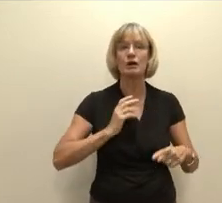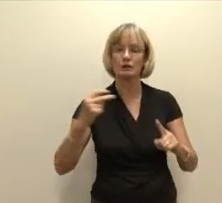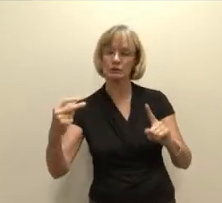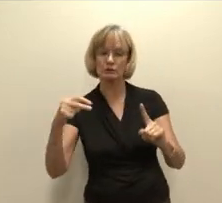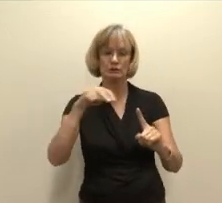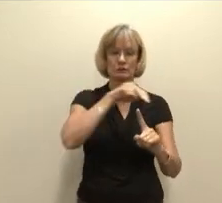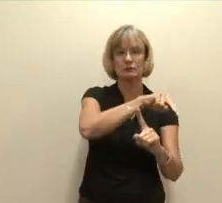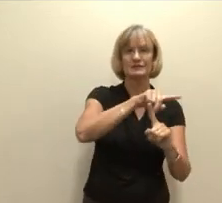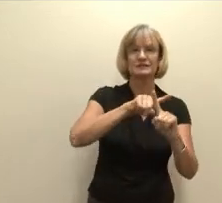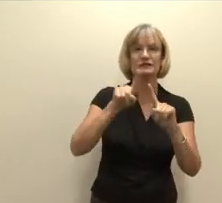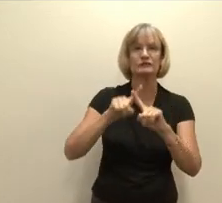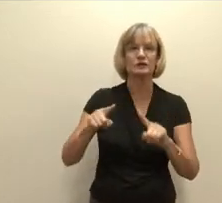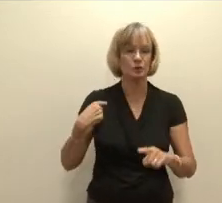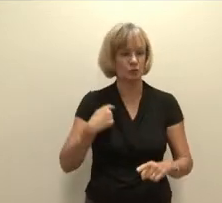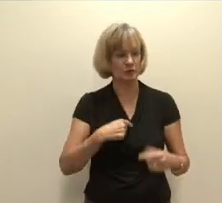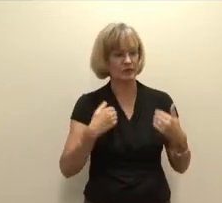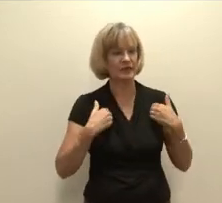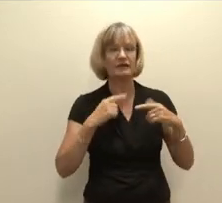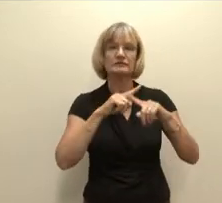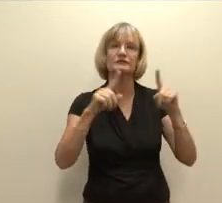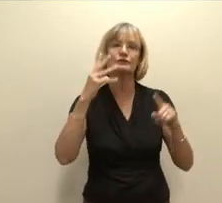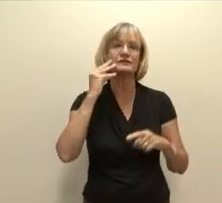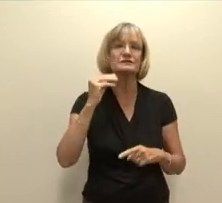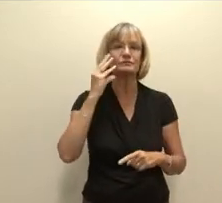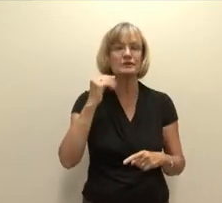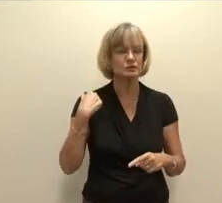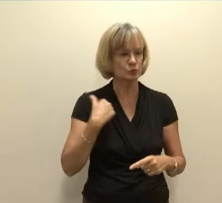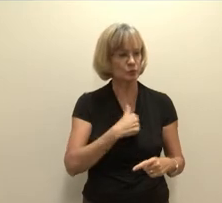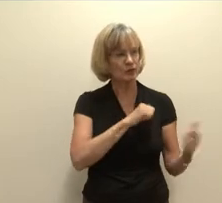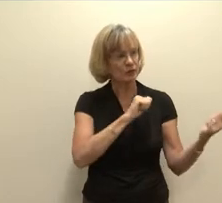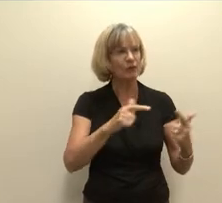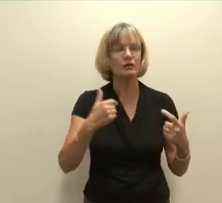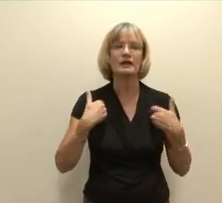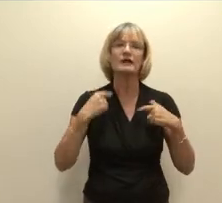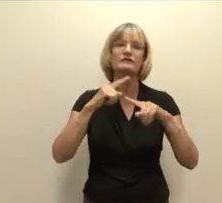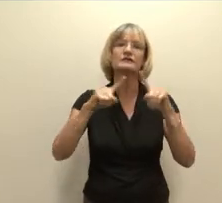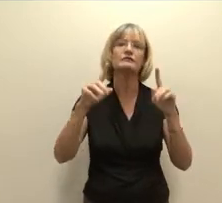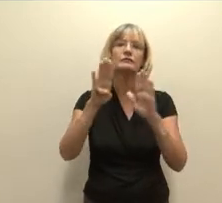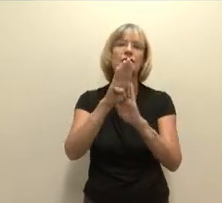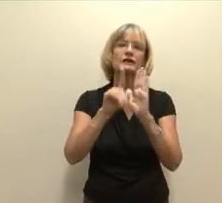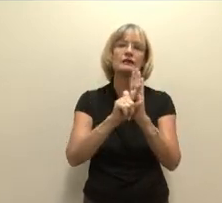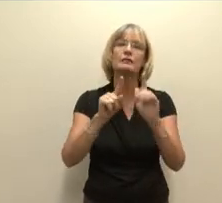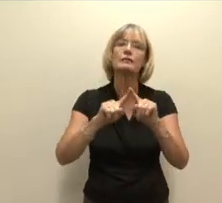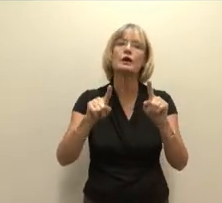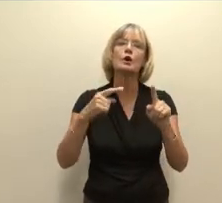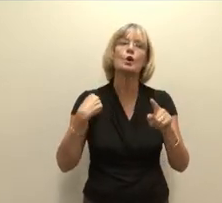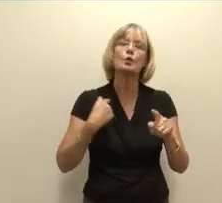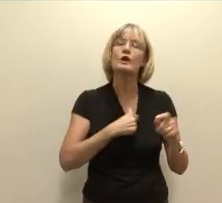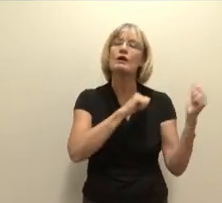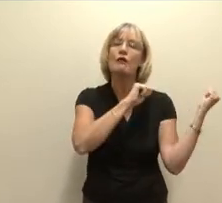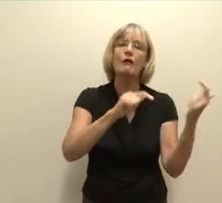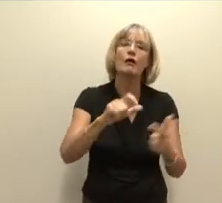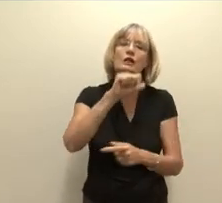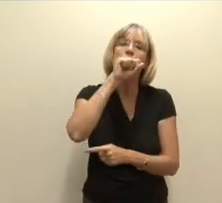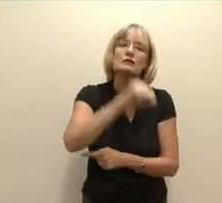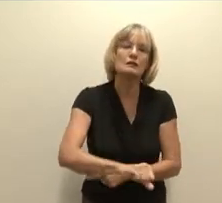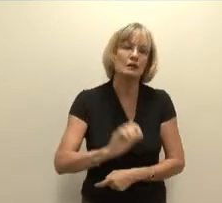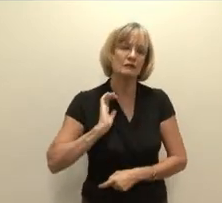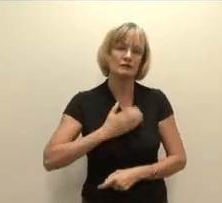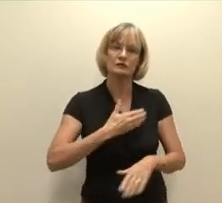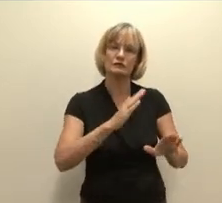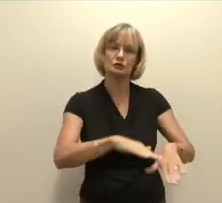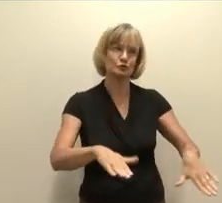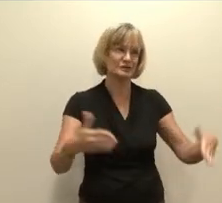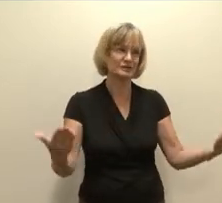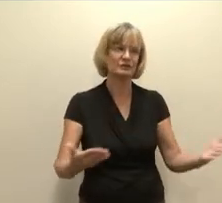perspectives. We all have different experiences, and we all have different backgrounds, but we all share the love for the children in this city, and